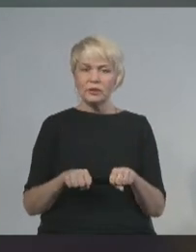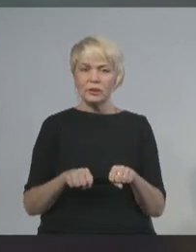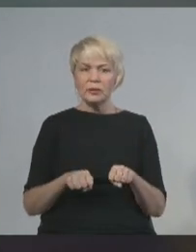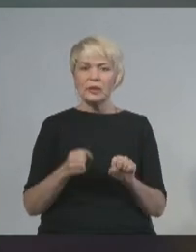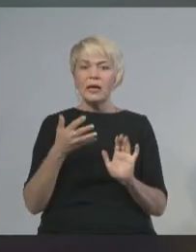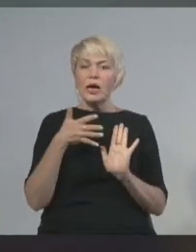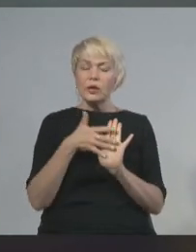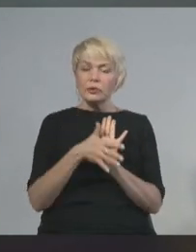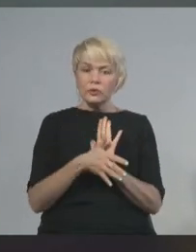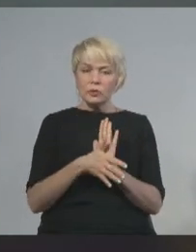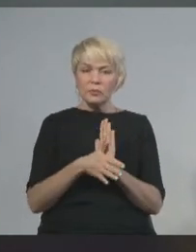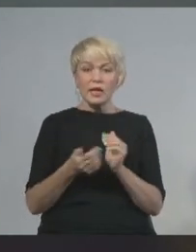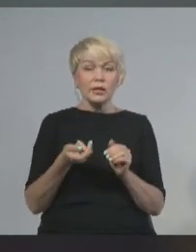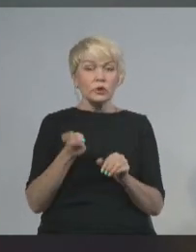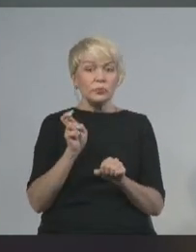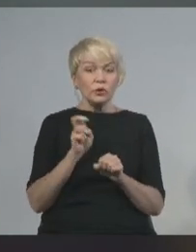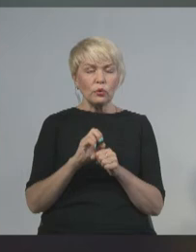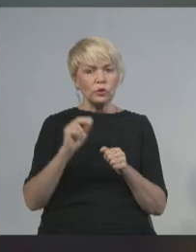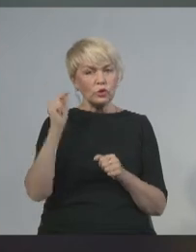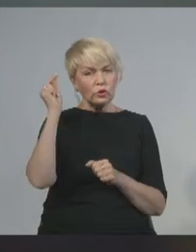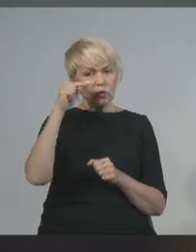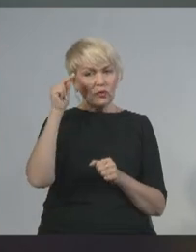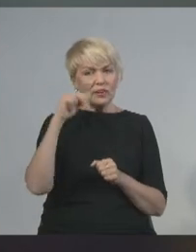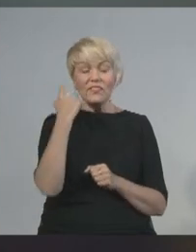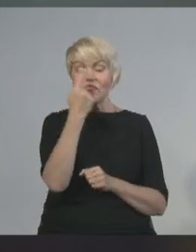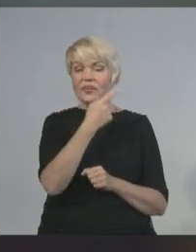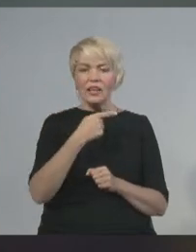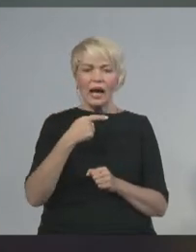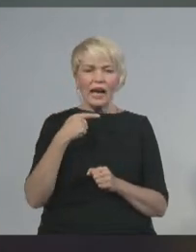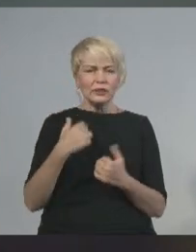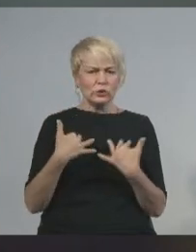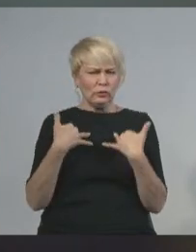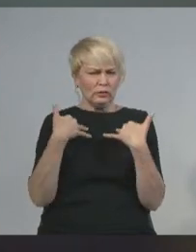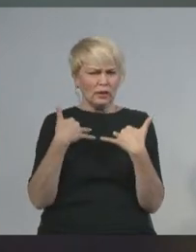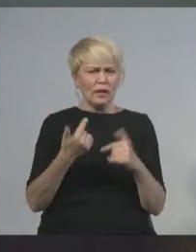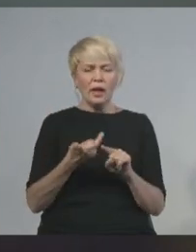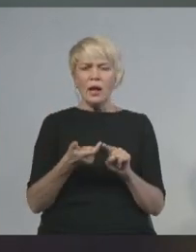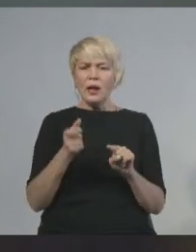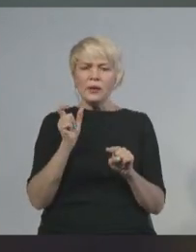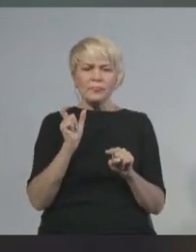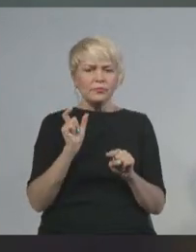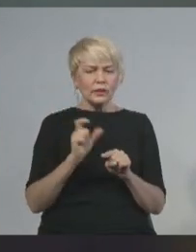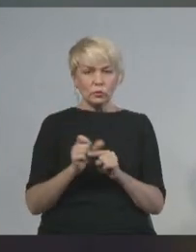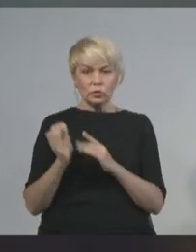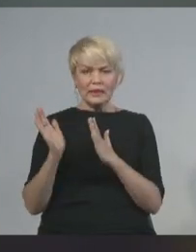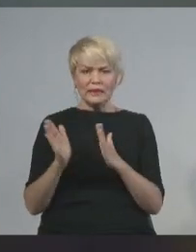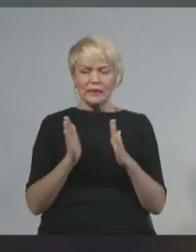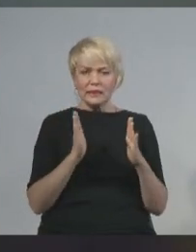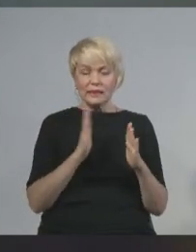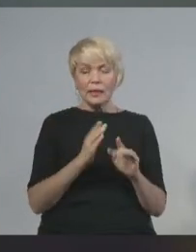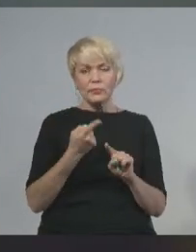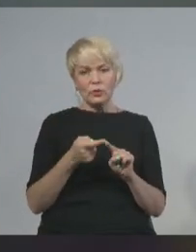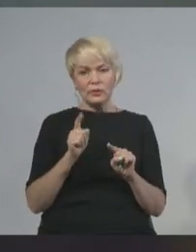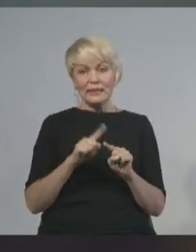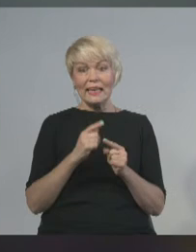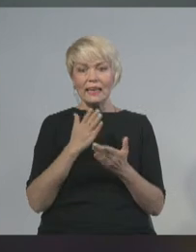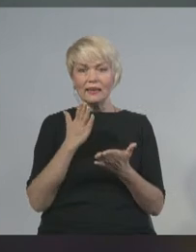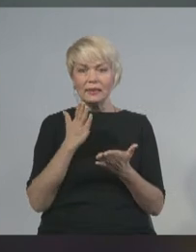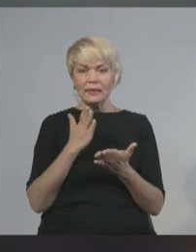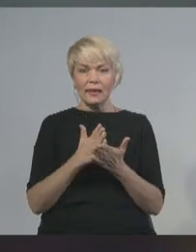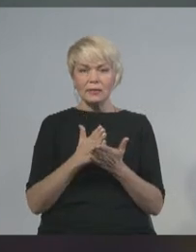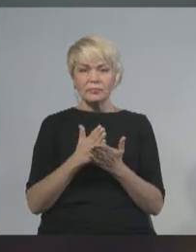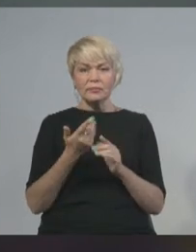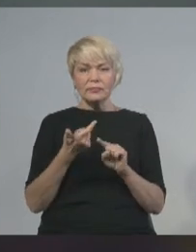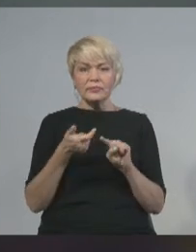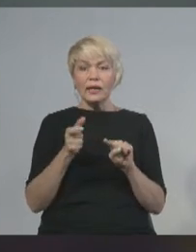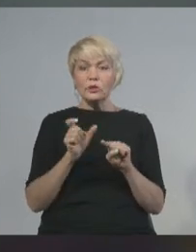ignore this possibility because if you uh systemically study your audience and apply